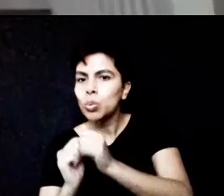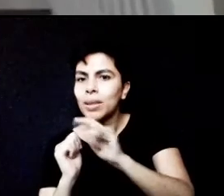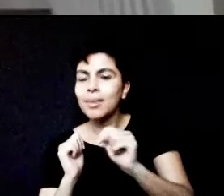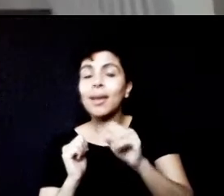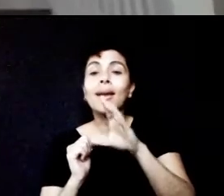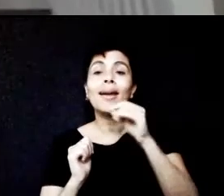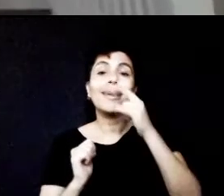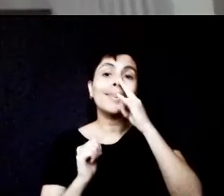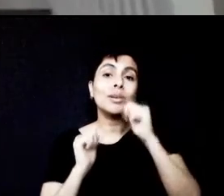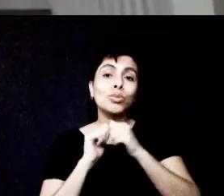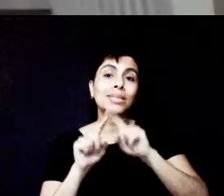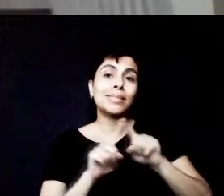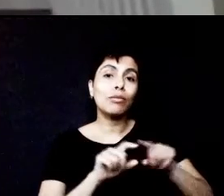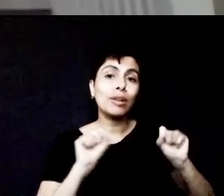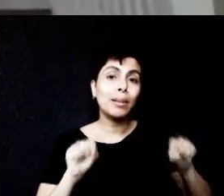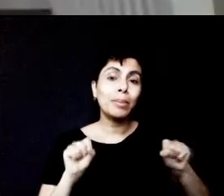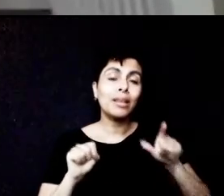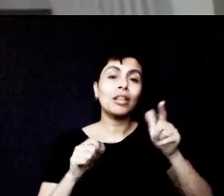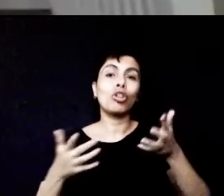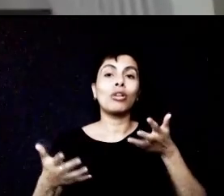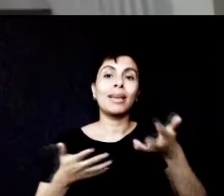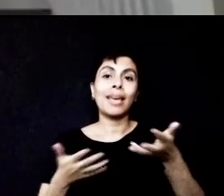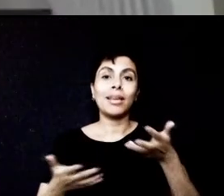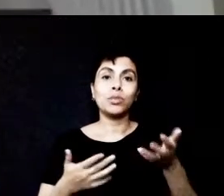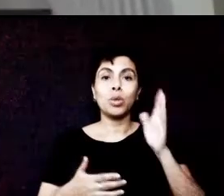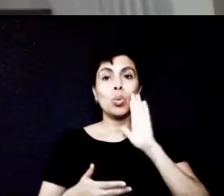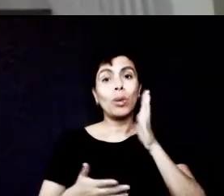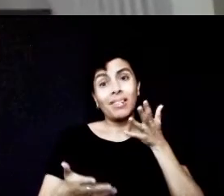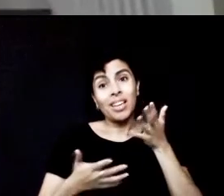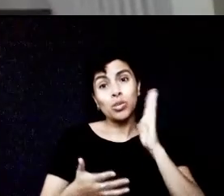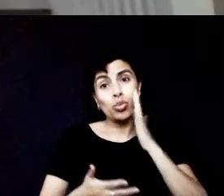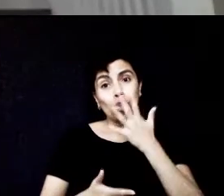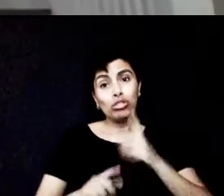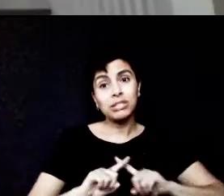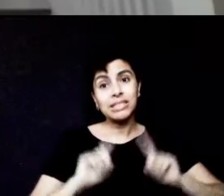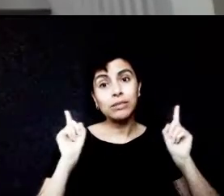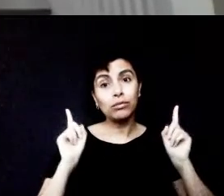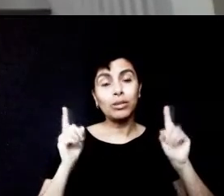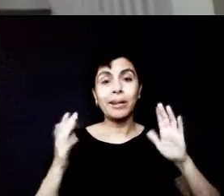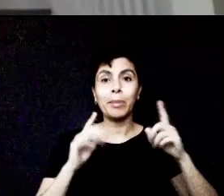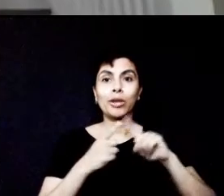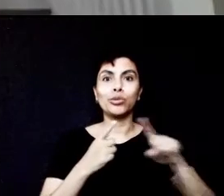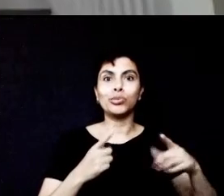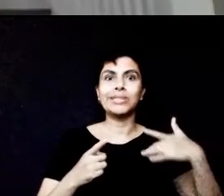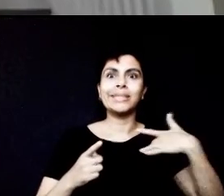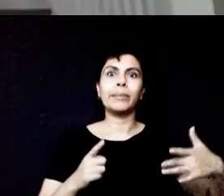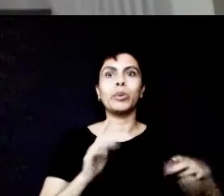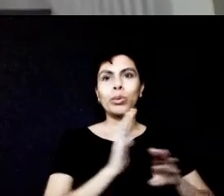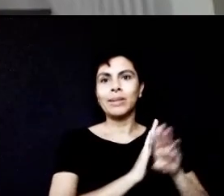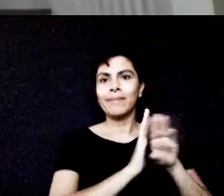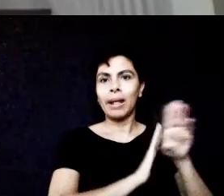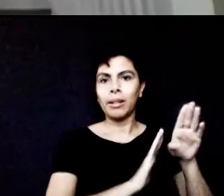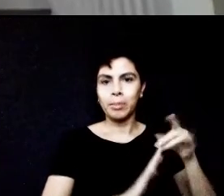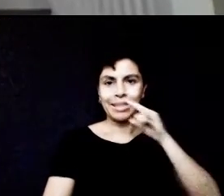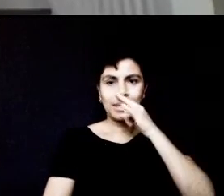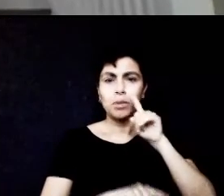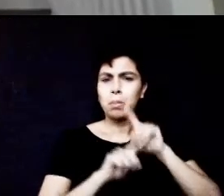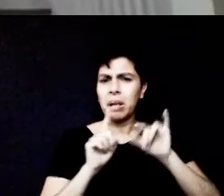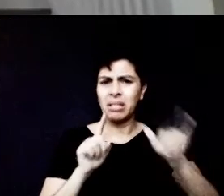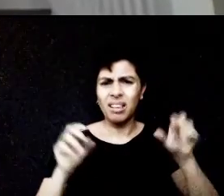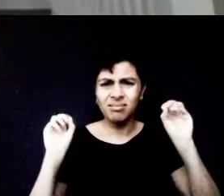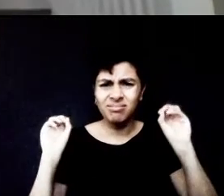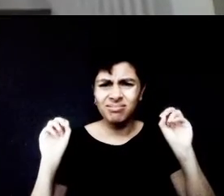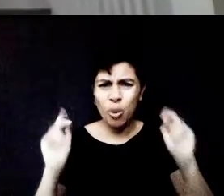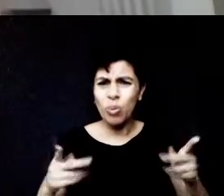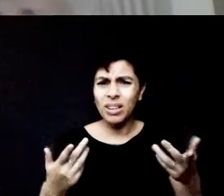with different abilities might engage maybe very different ways from maybe typically developing kids. But